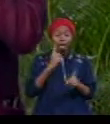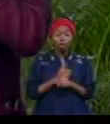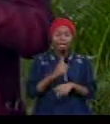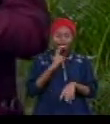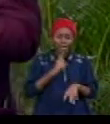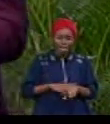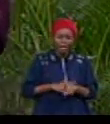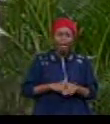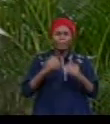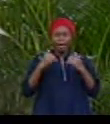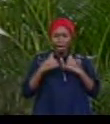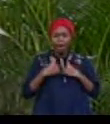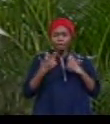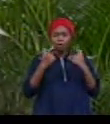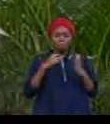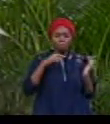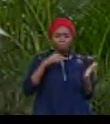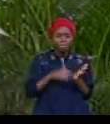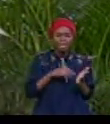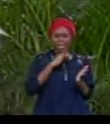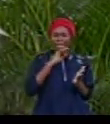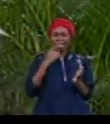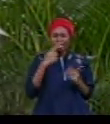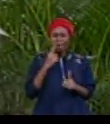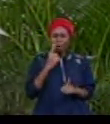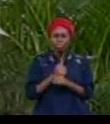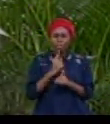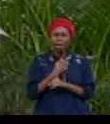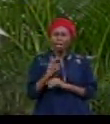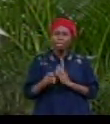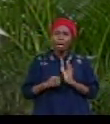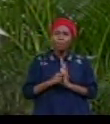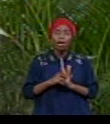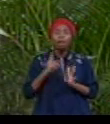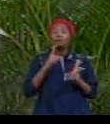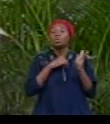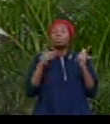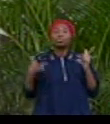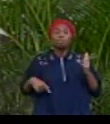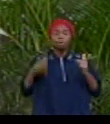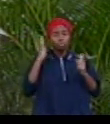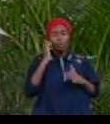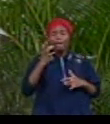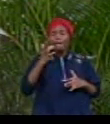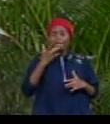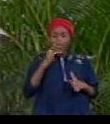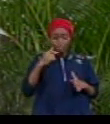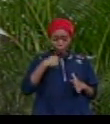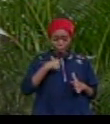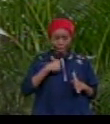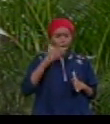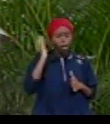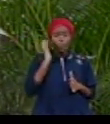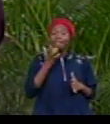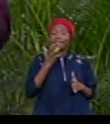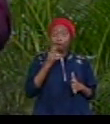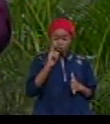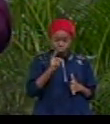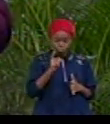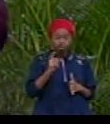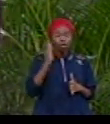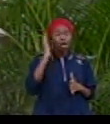come. This is the right hour. The Lord will favor me, will favor you, will